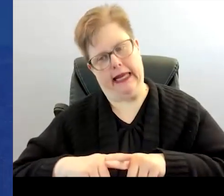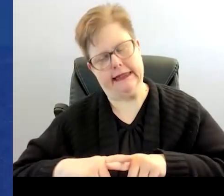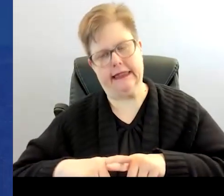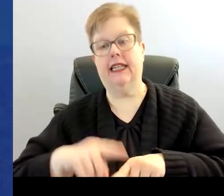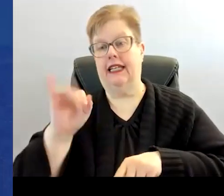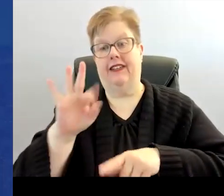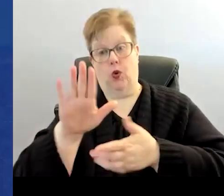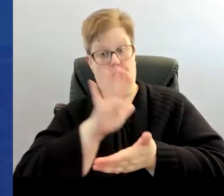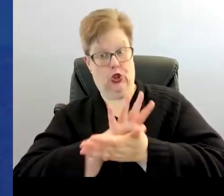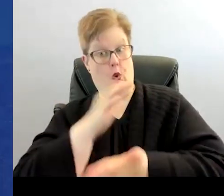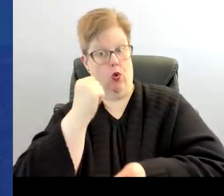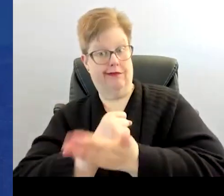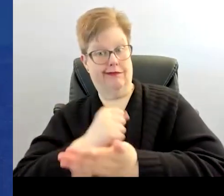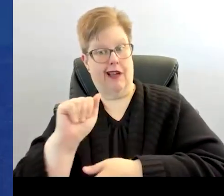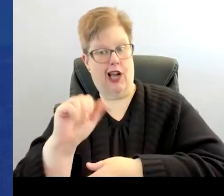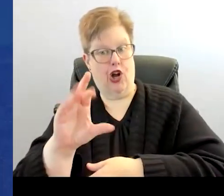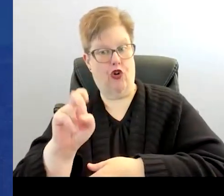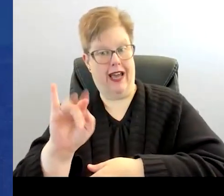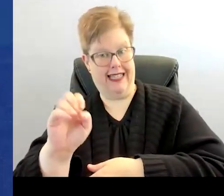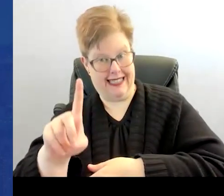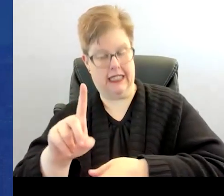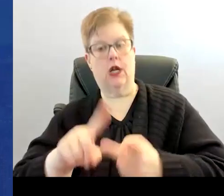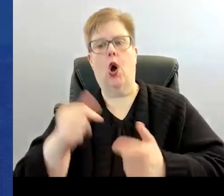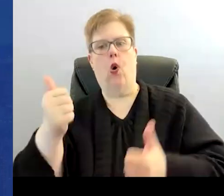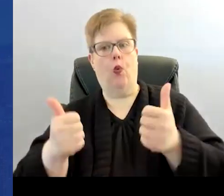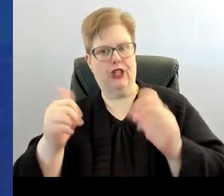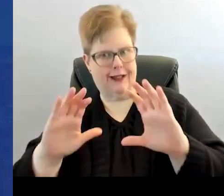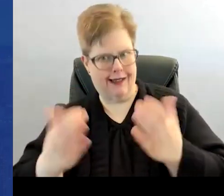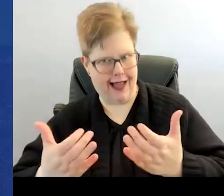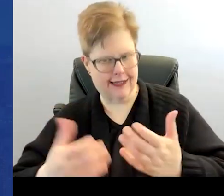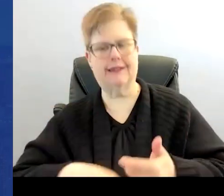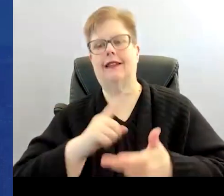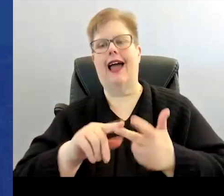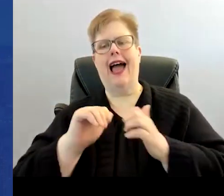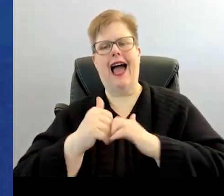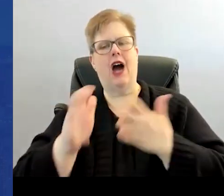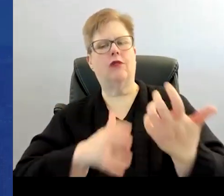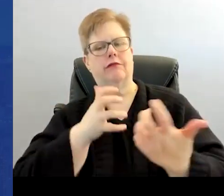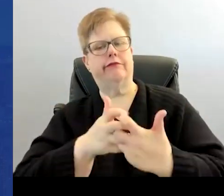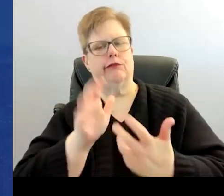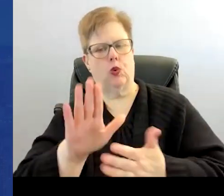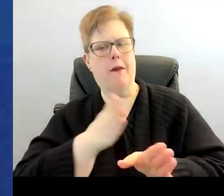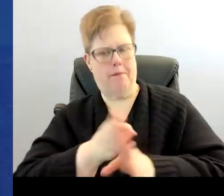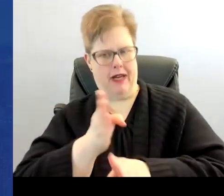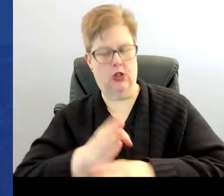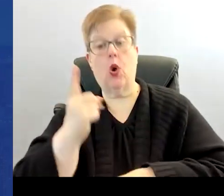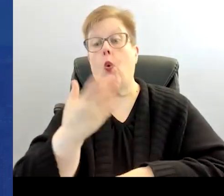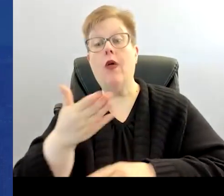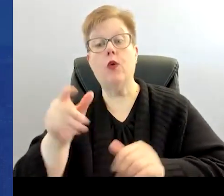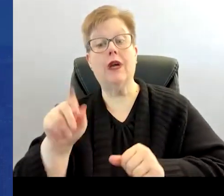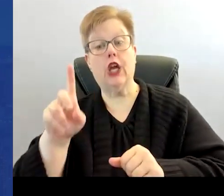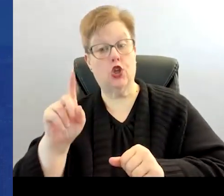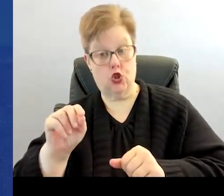if your school was accredited, depends on which courses you took, and how they would fit into the major. One thing you can